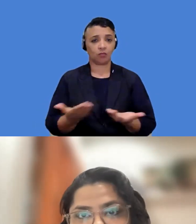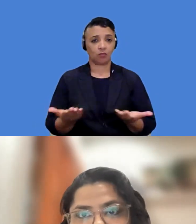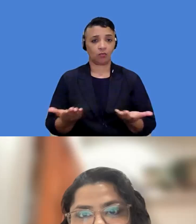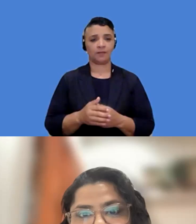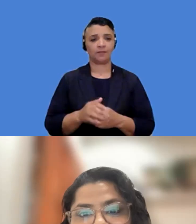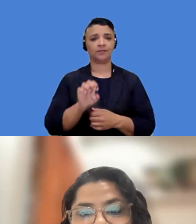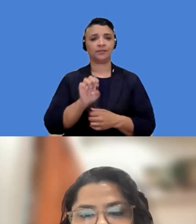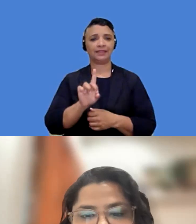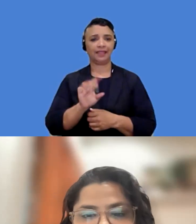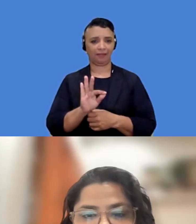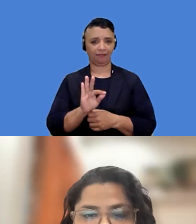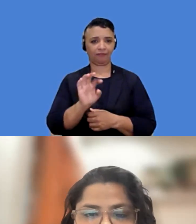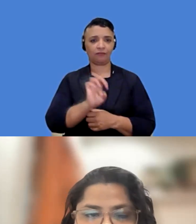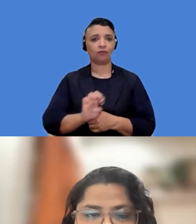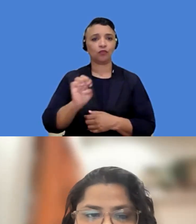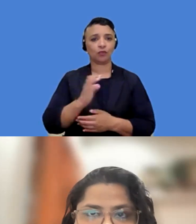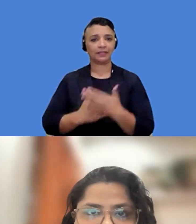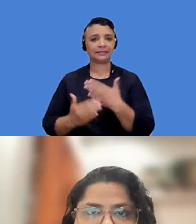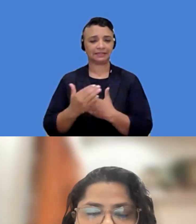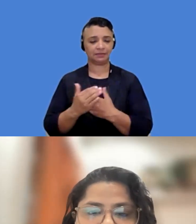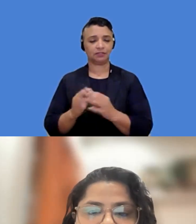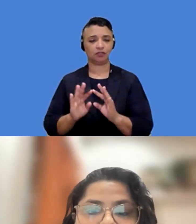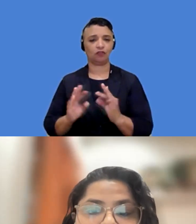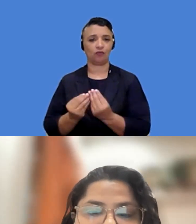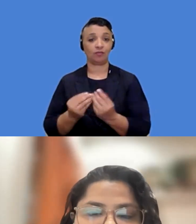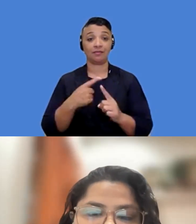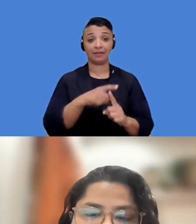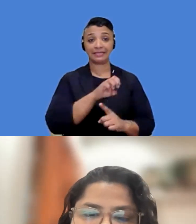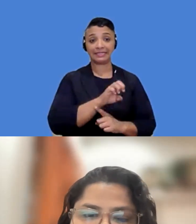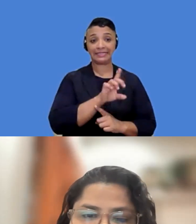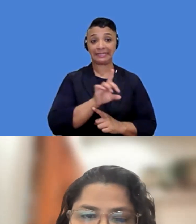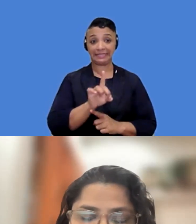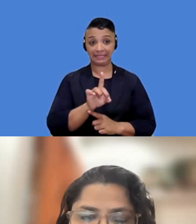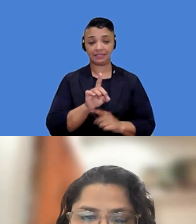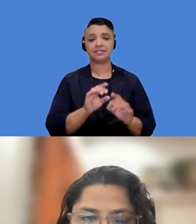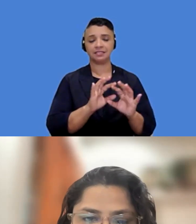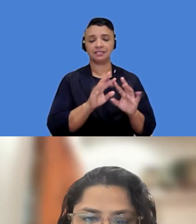Disability Forum and ADD International. Over to you, Greta.